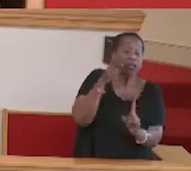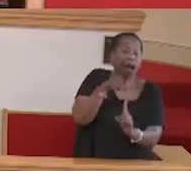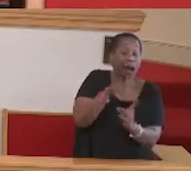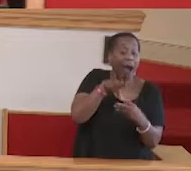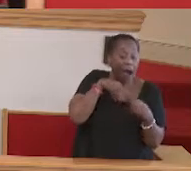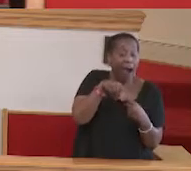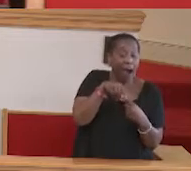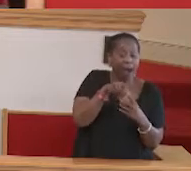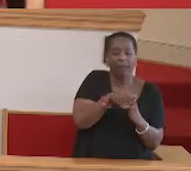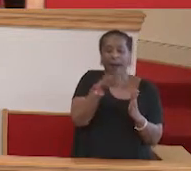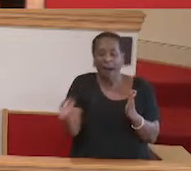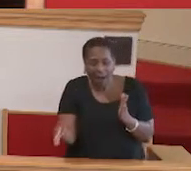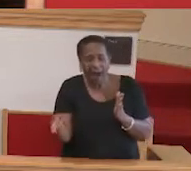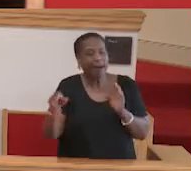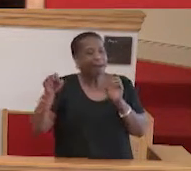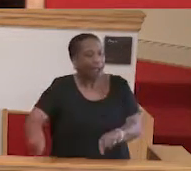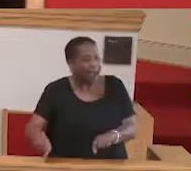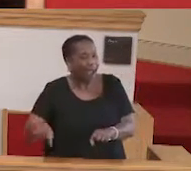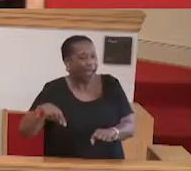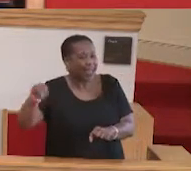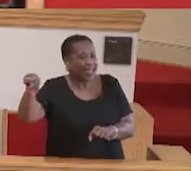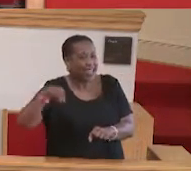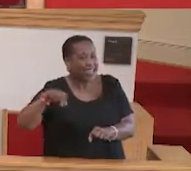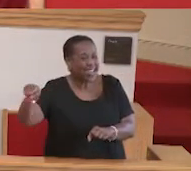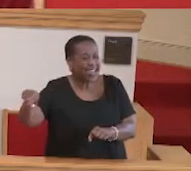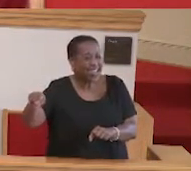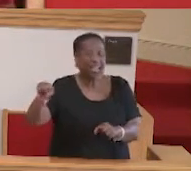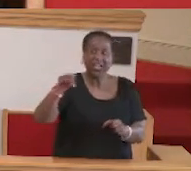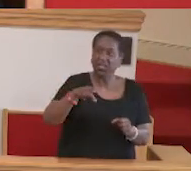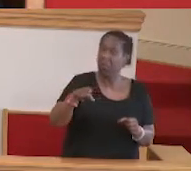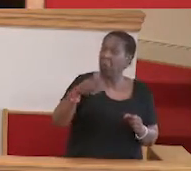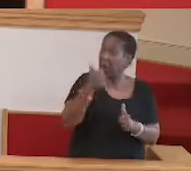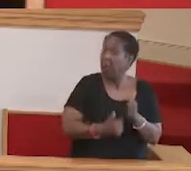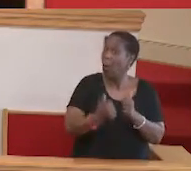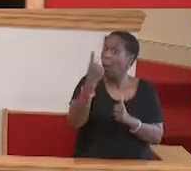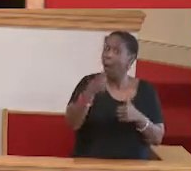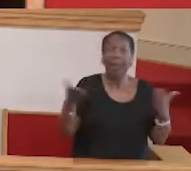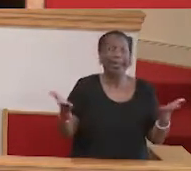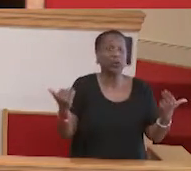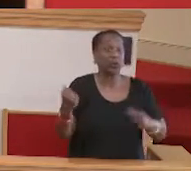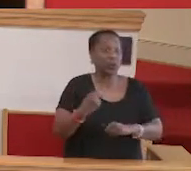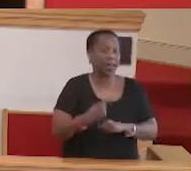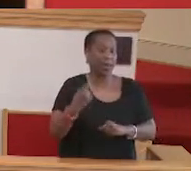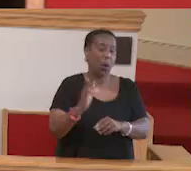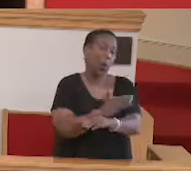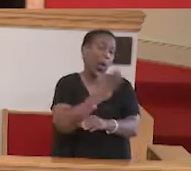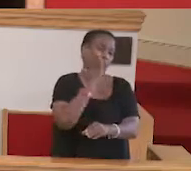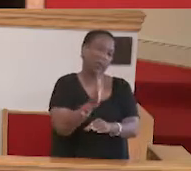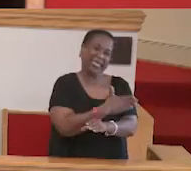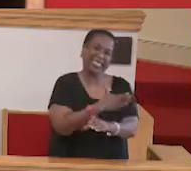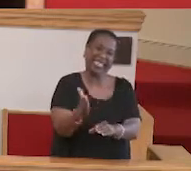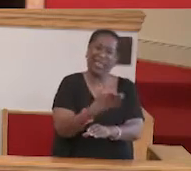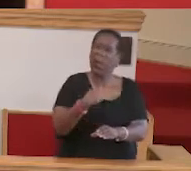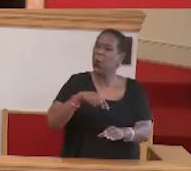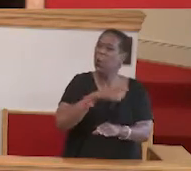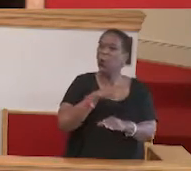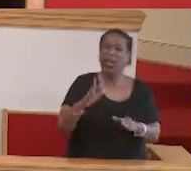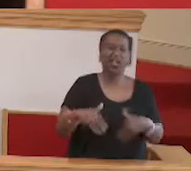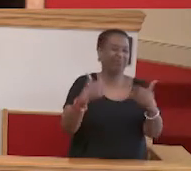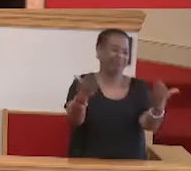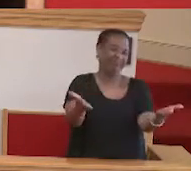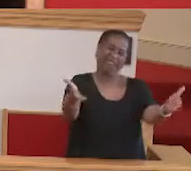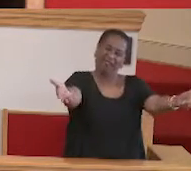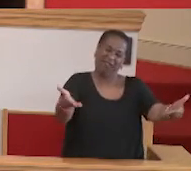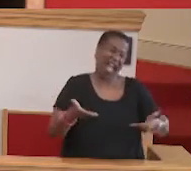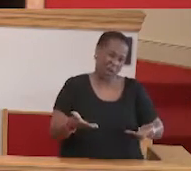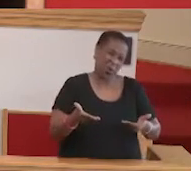portrait. So if there is another here today, as the choir sings, we extend to you none other